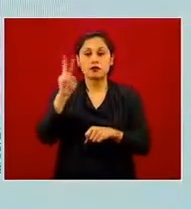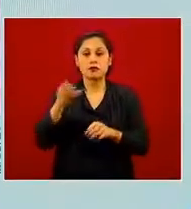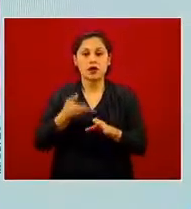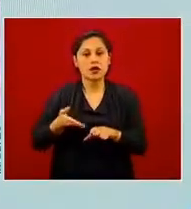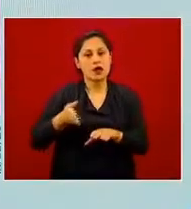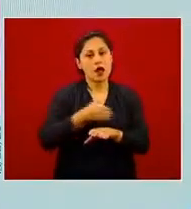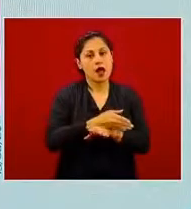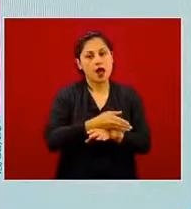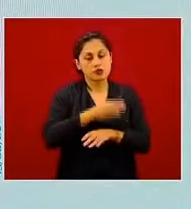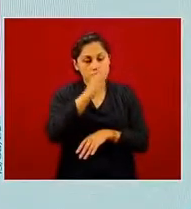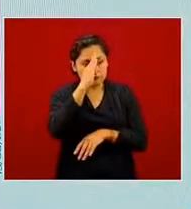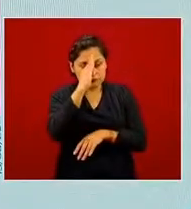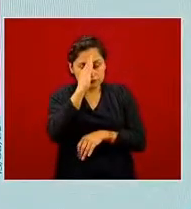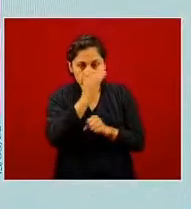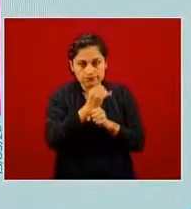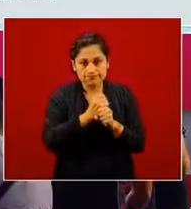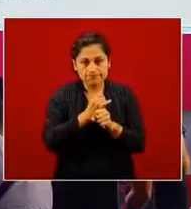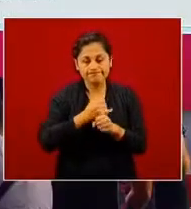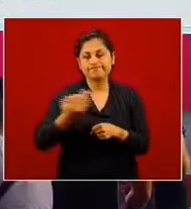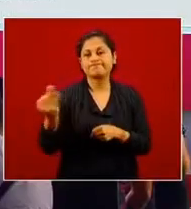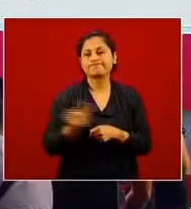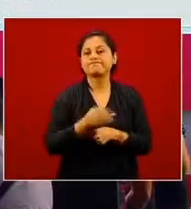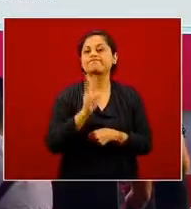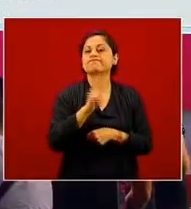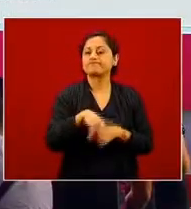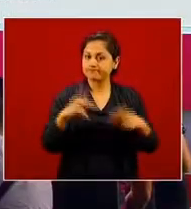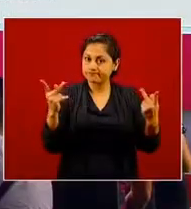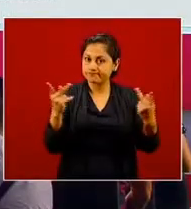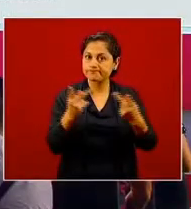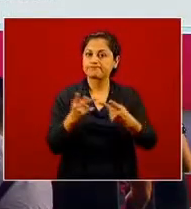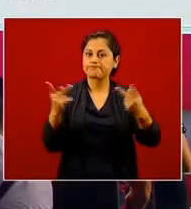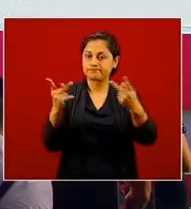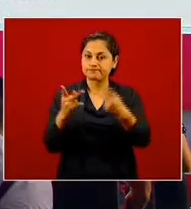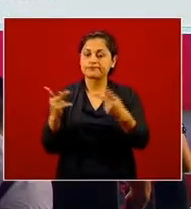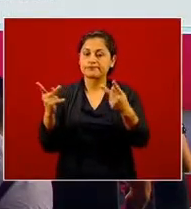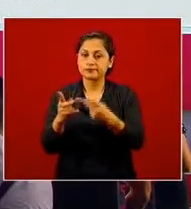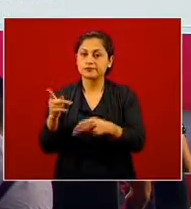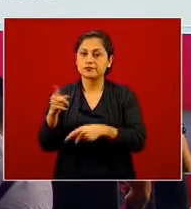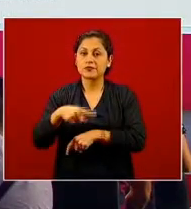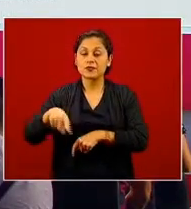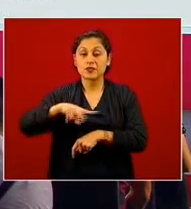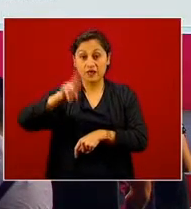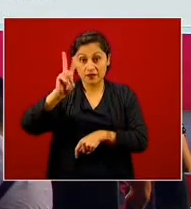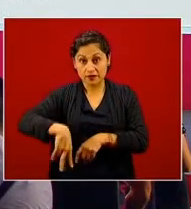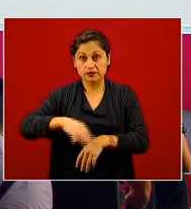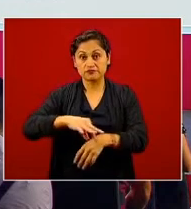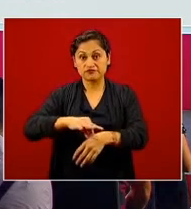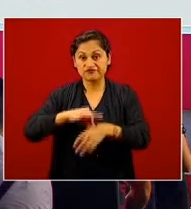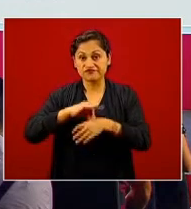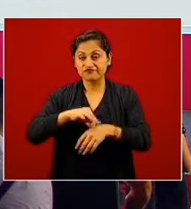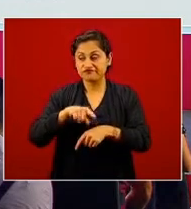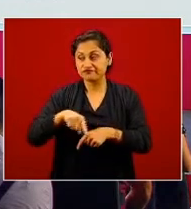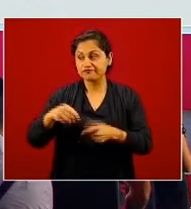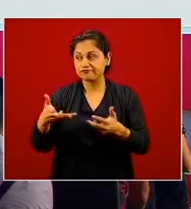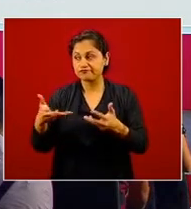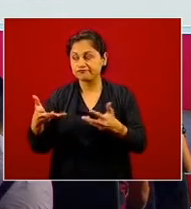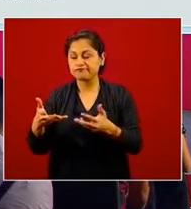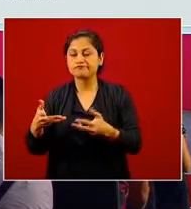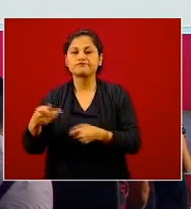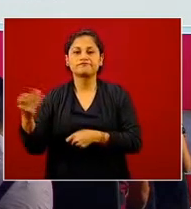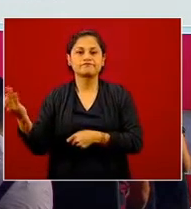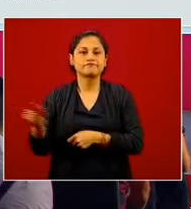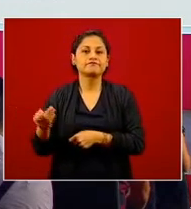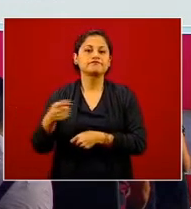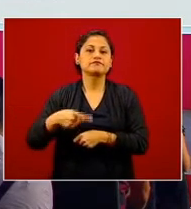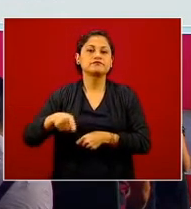were made, that they have been very true, very close to reality. This has been very close to the